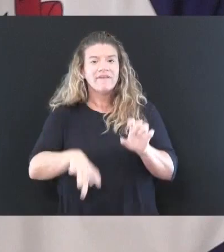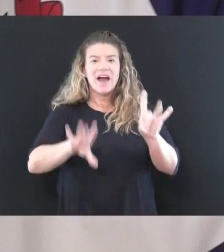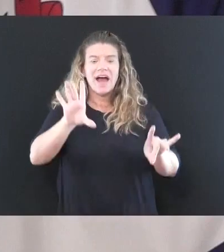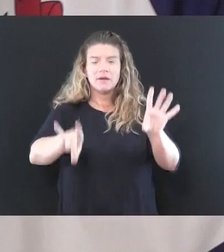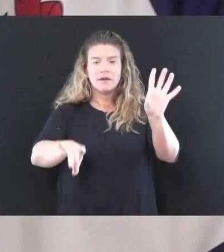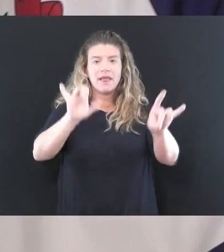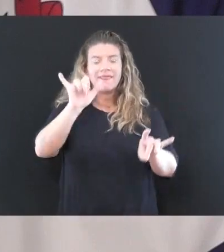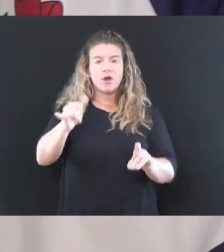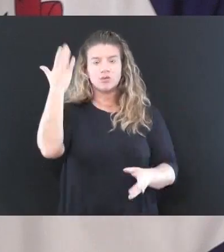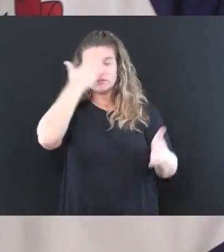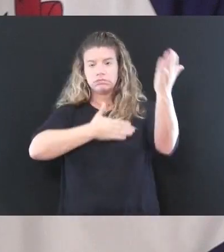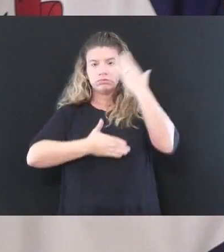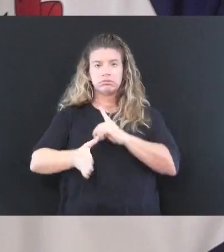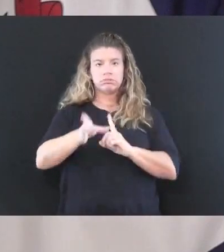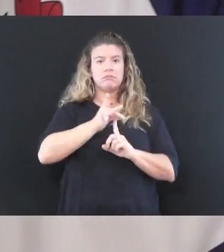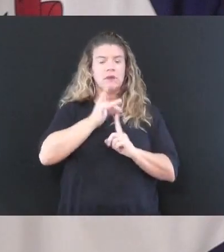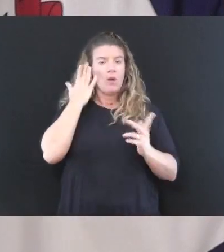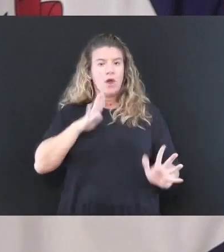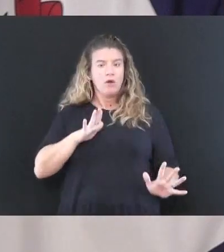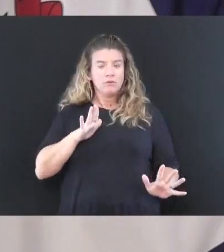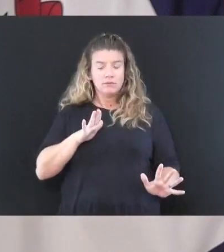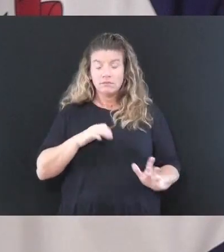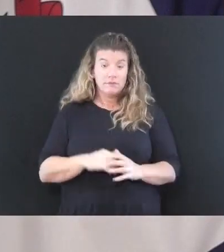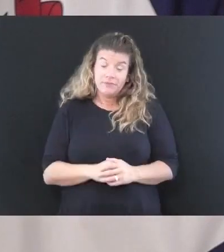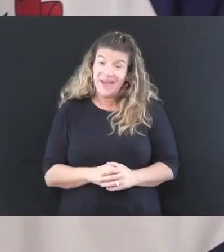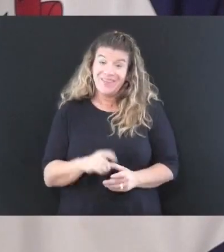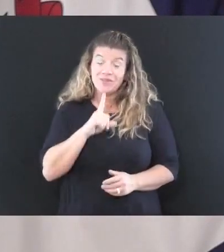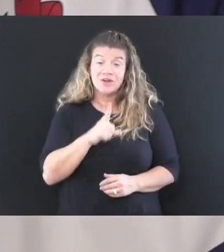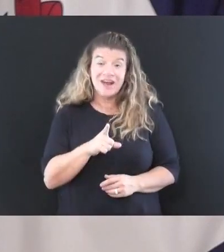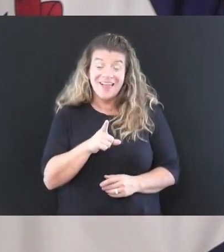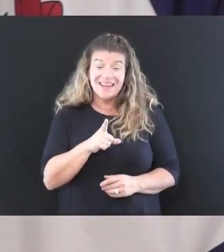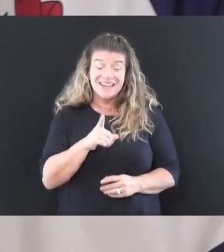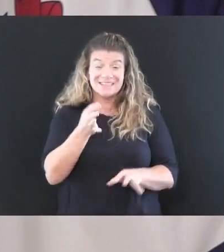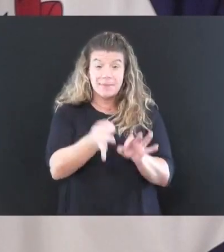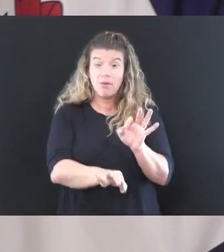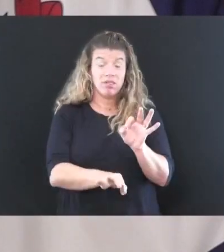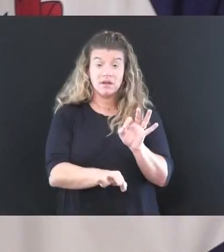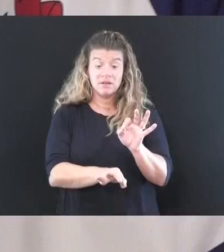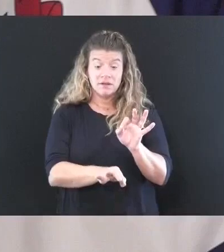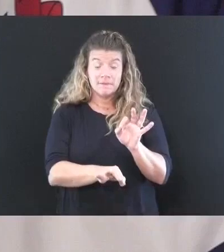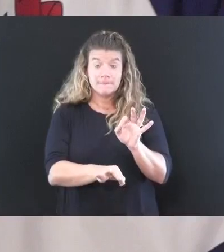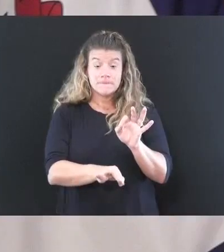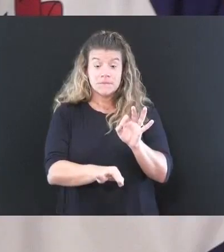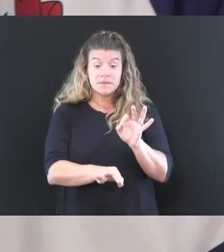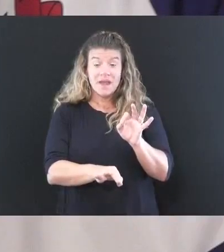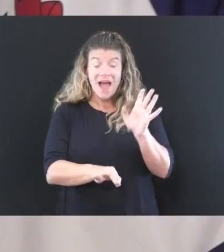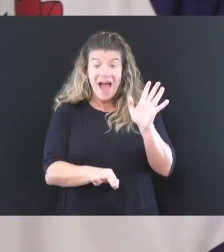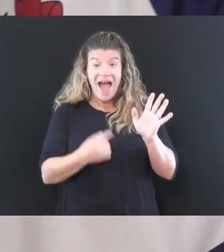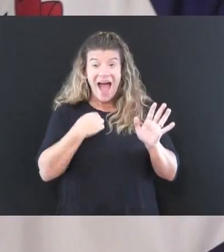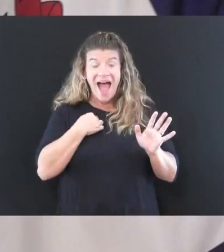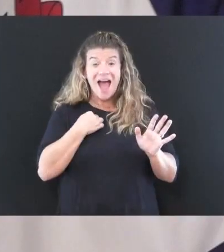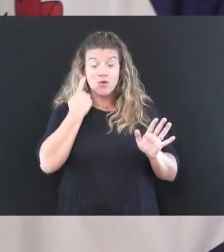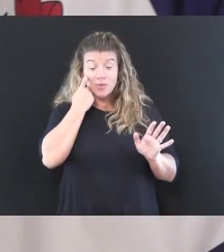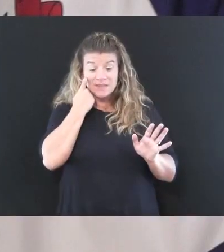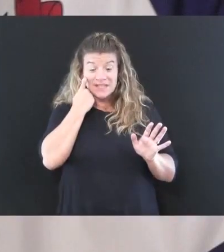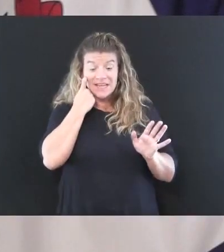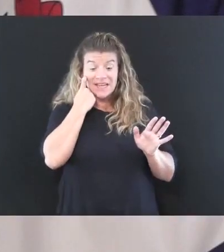And the reality is just as simple as just this. I just read 15 names.